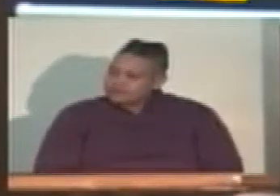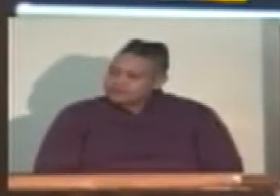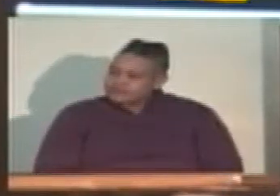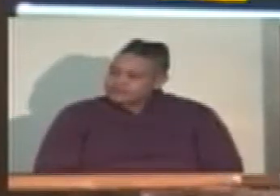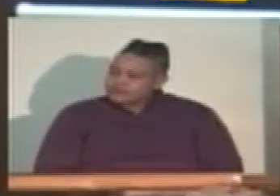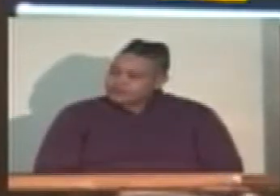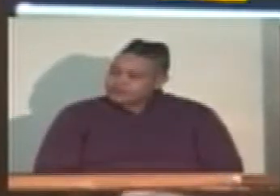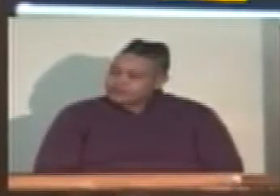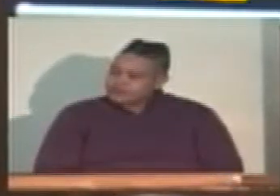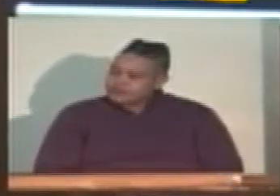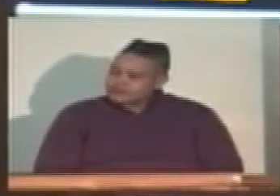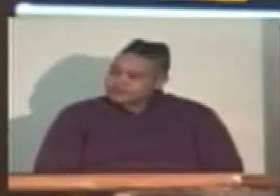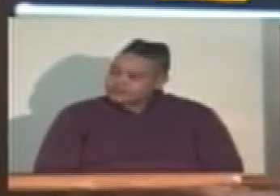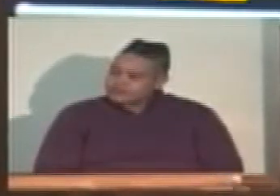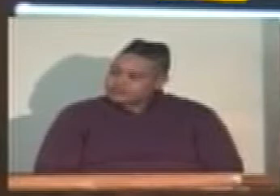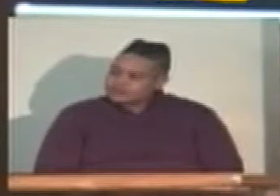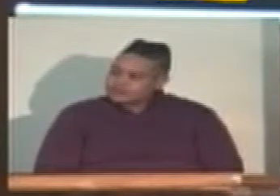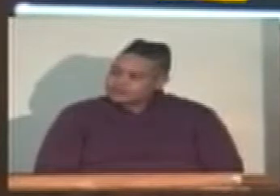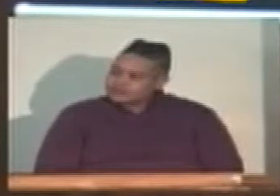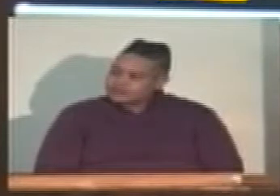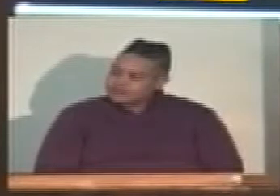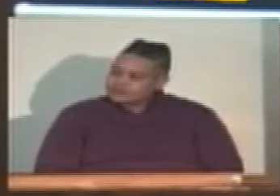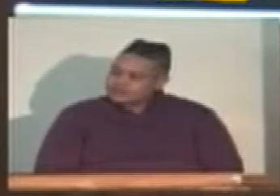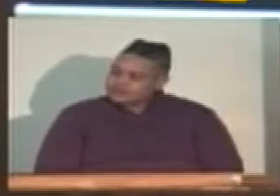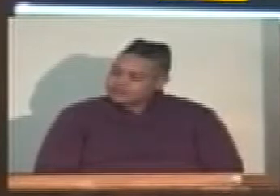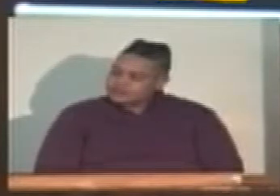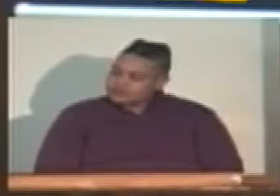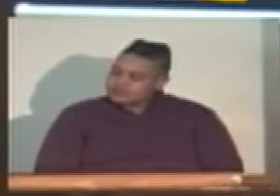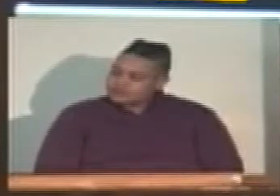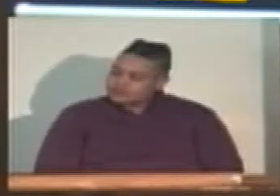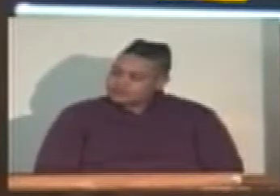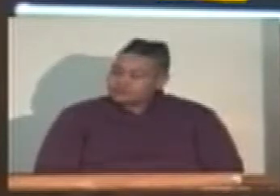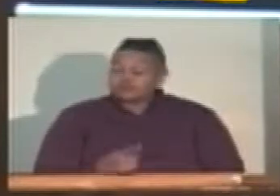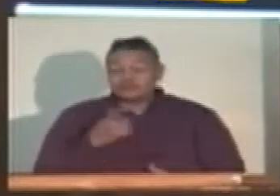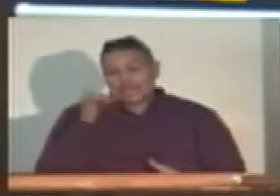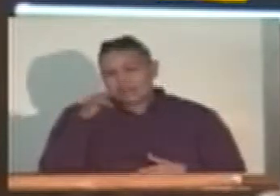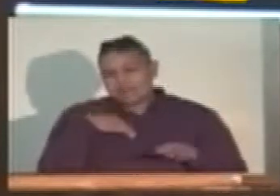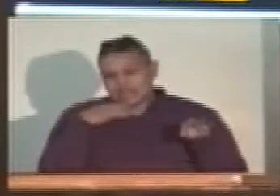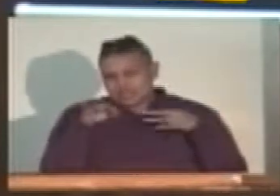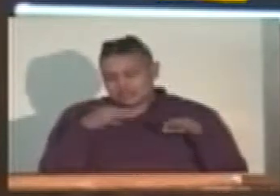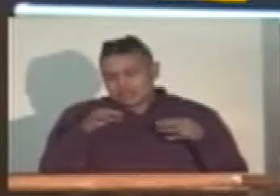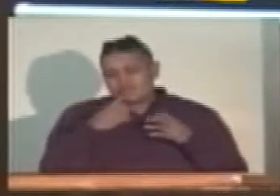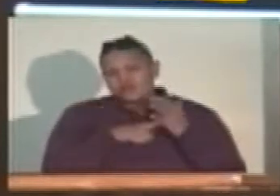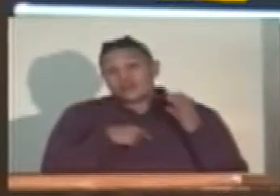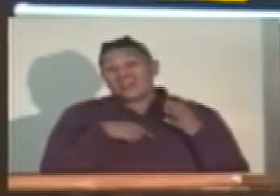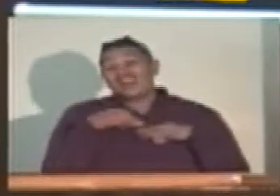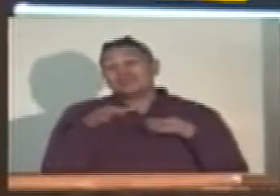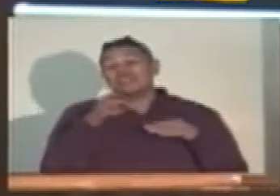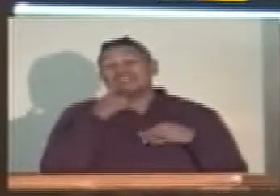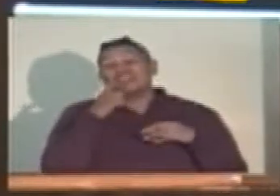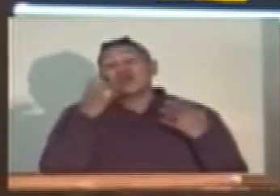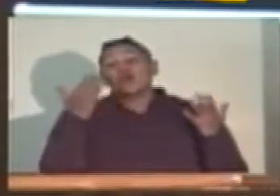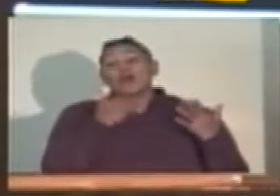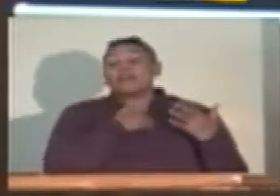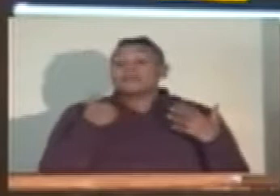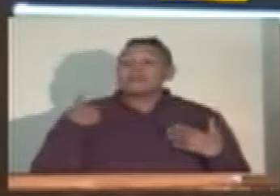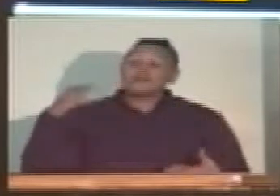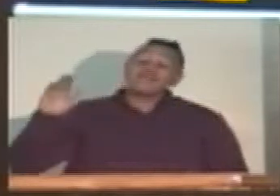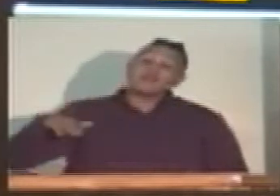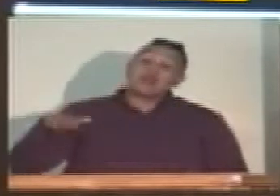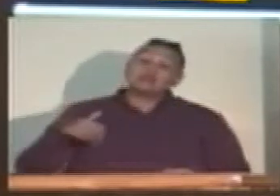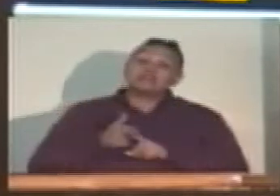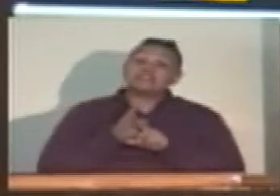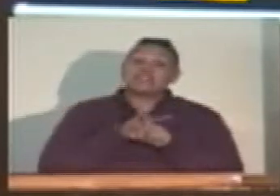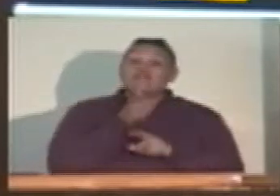But what happened, let me just explain. What, yes, I'm clarifying, but what I was getting at is that the Member of Parliament